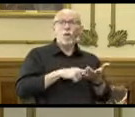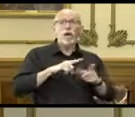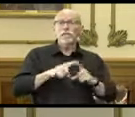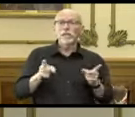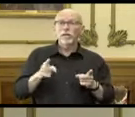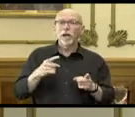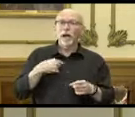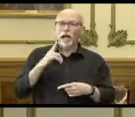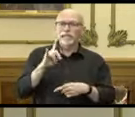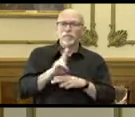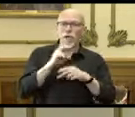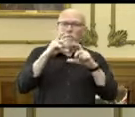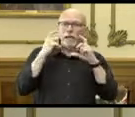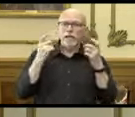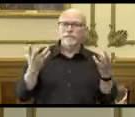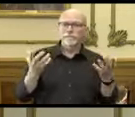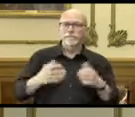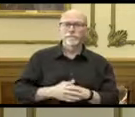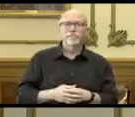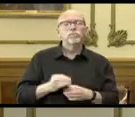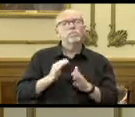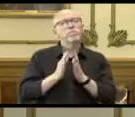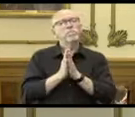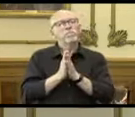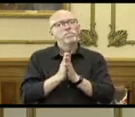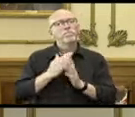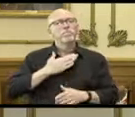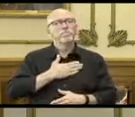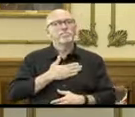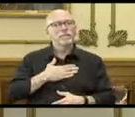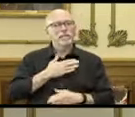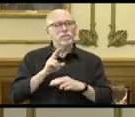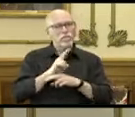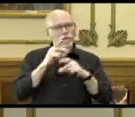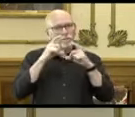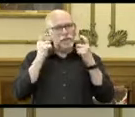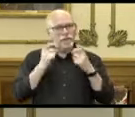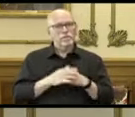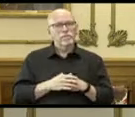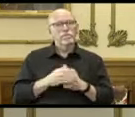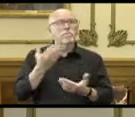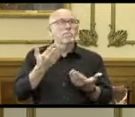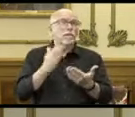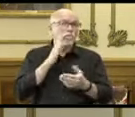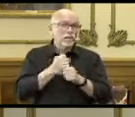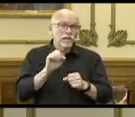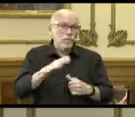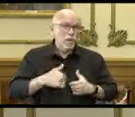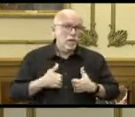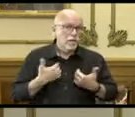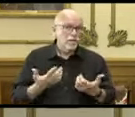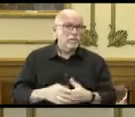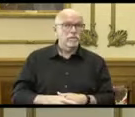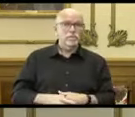had on a face mask. So please, please wear a mask. It might just save your life.